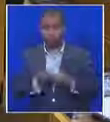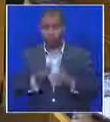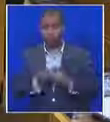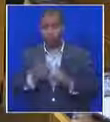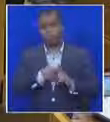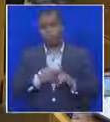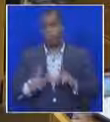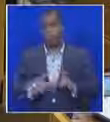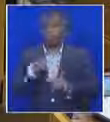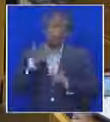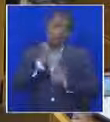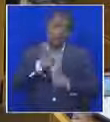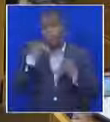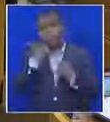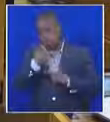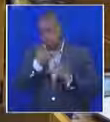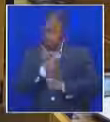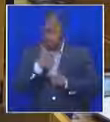Well,